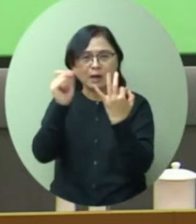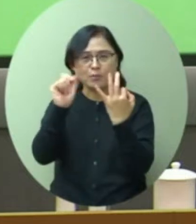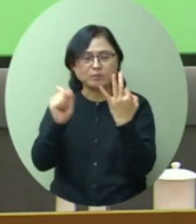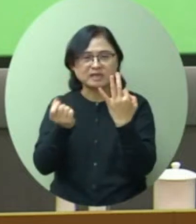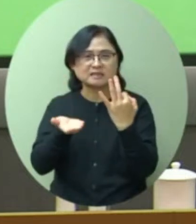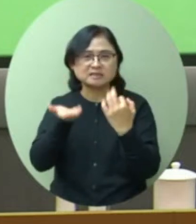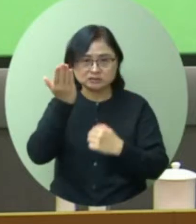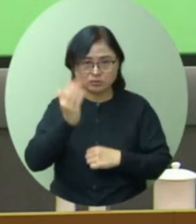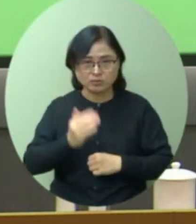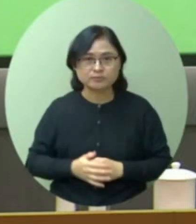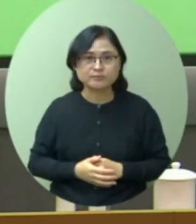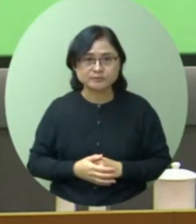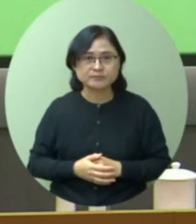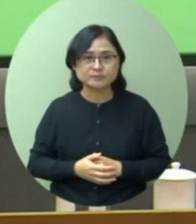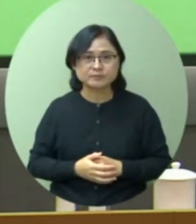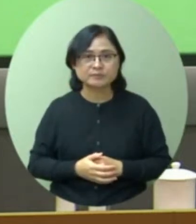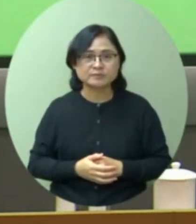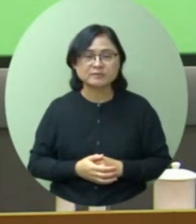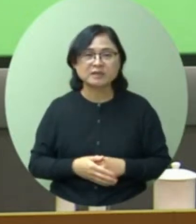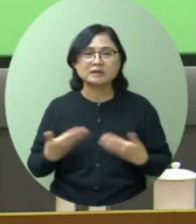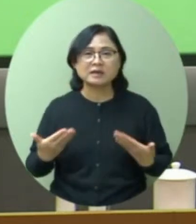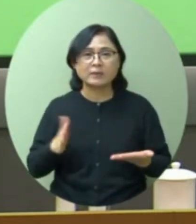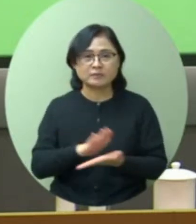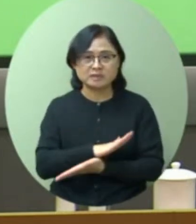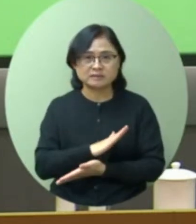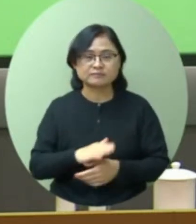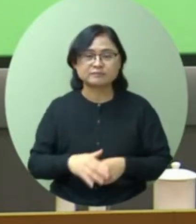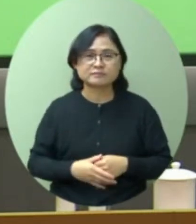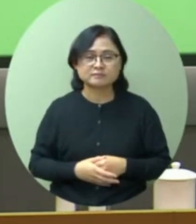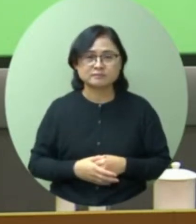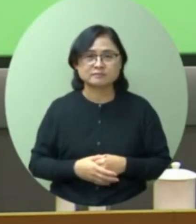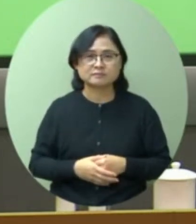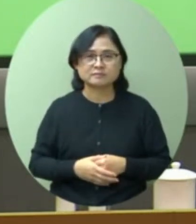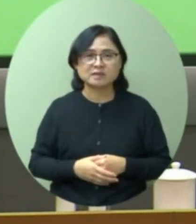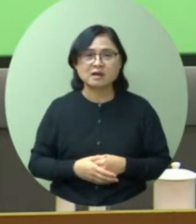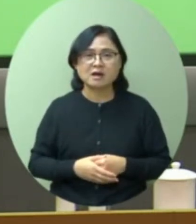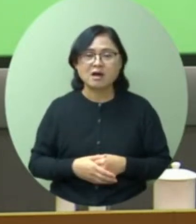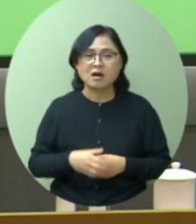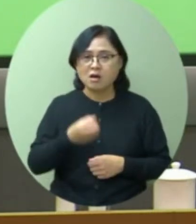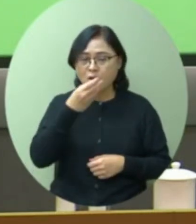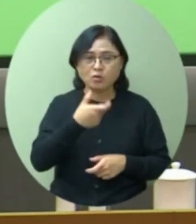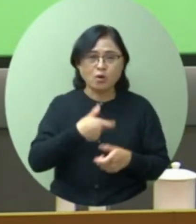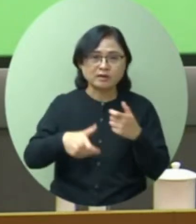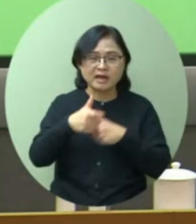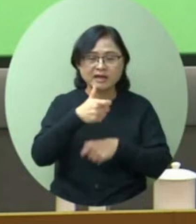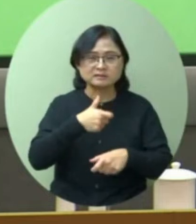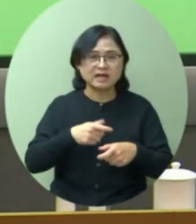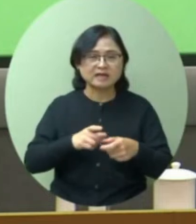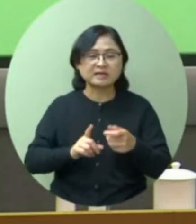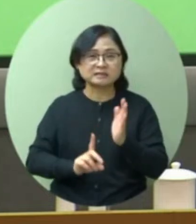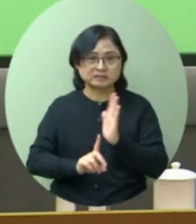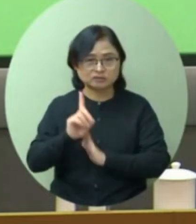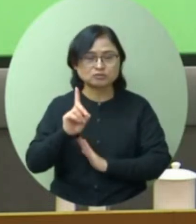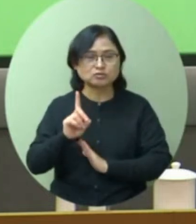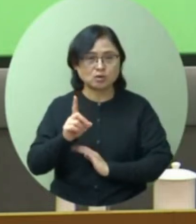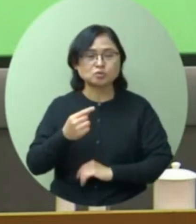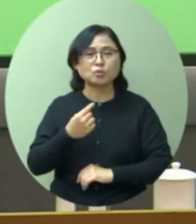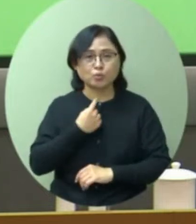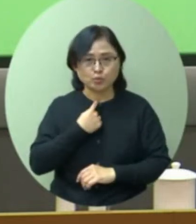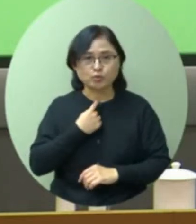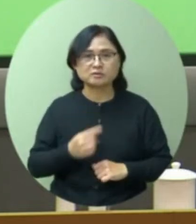This year, the economy will still grow. The GDP is expected also to grow between 2.5